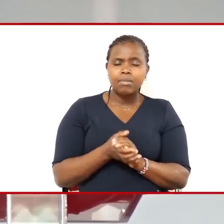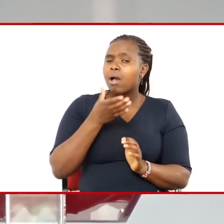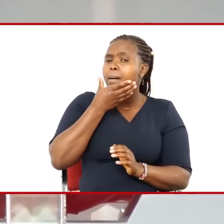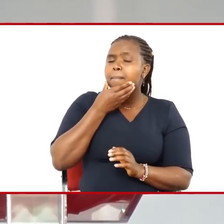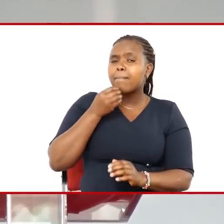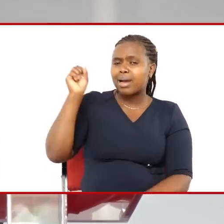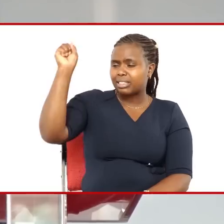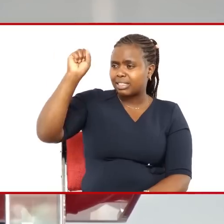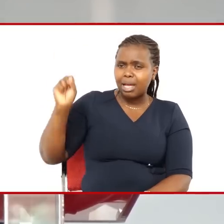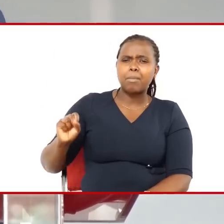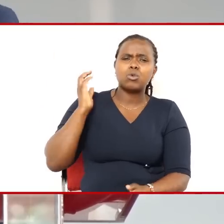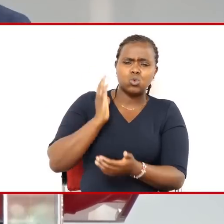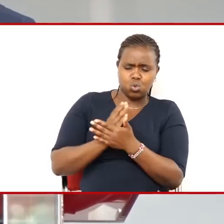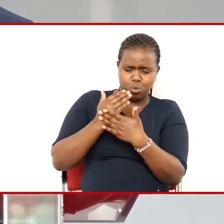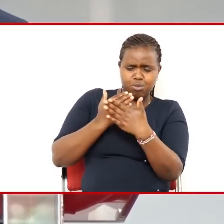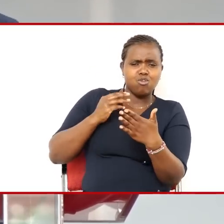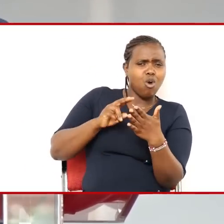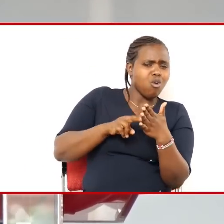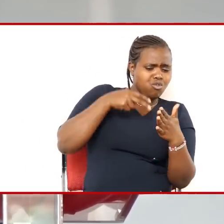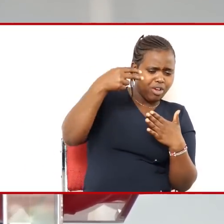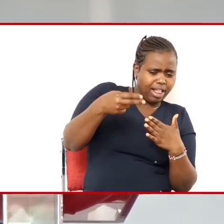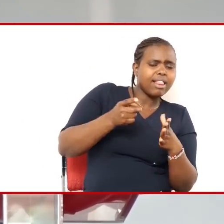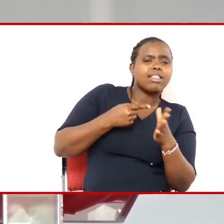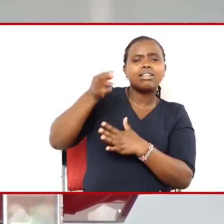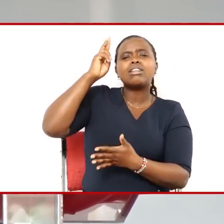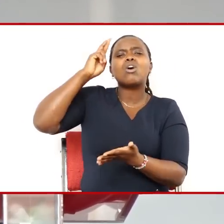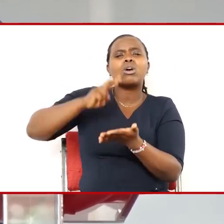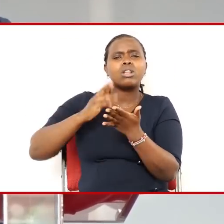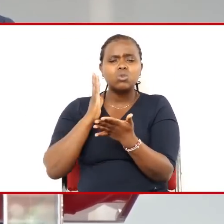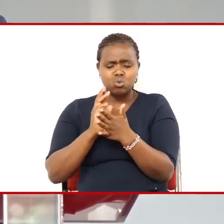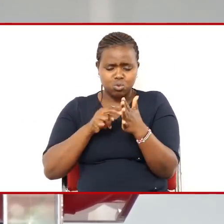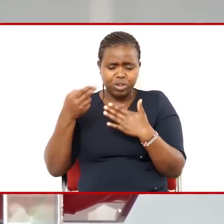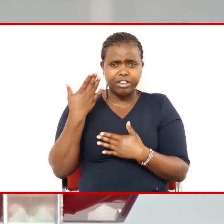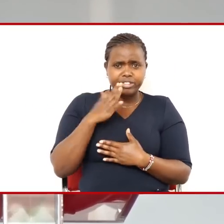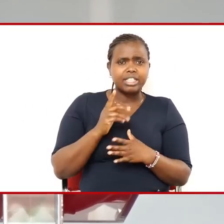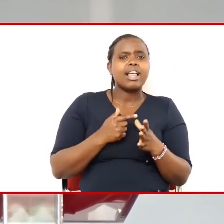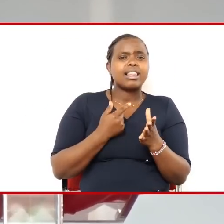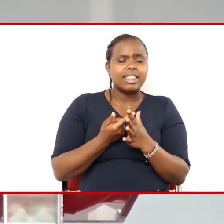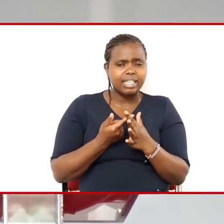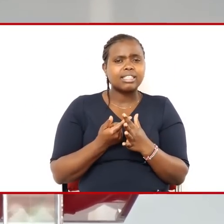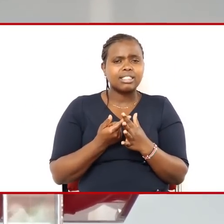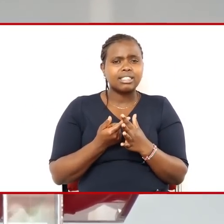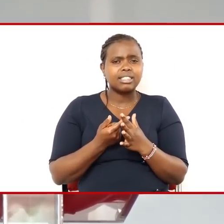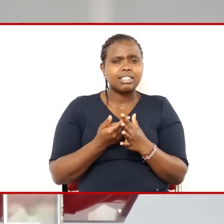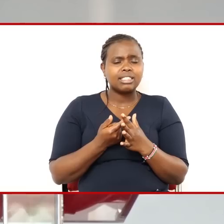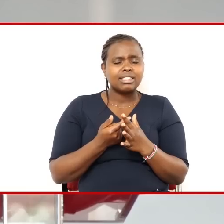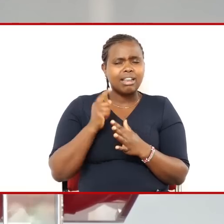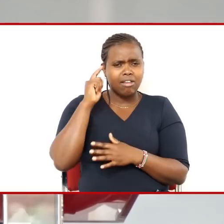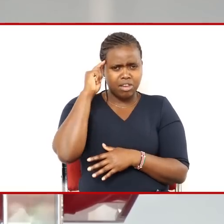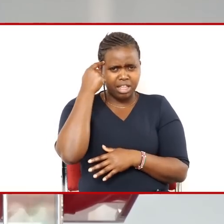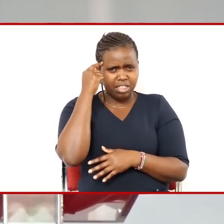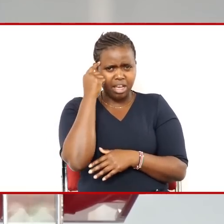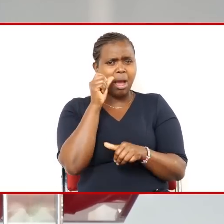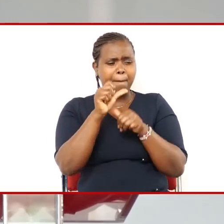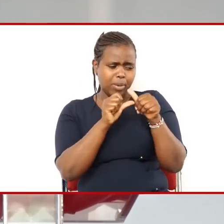Samson has to recognize that it is time to be restored. And in recognizing that, you must think about